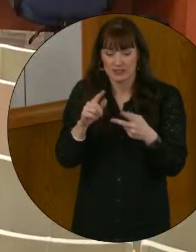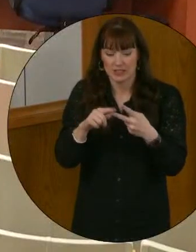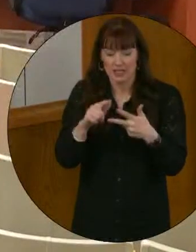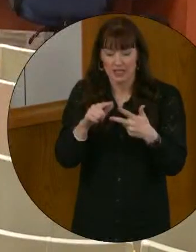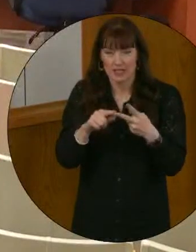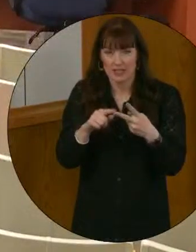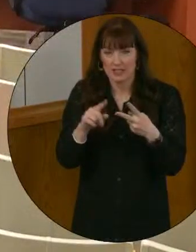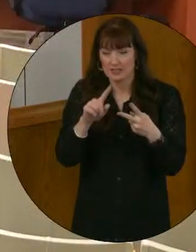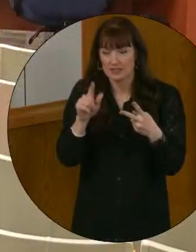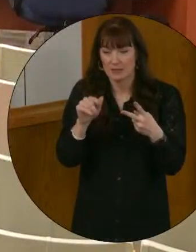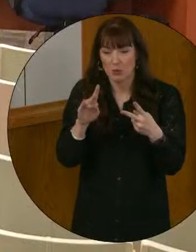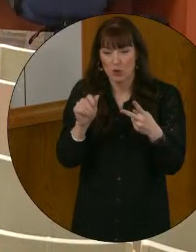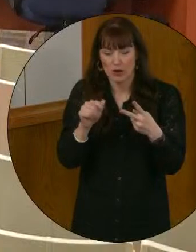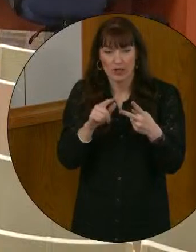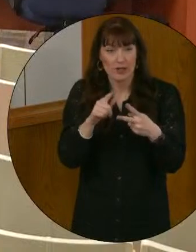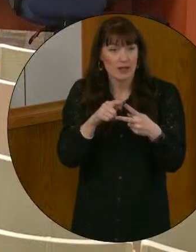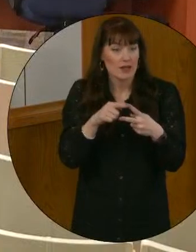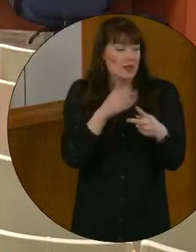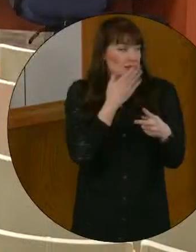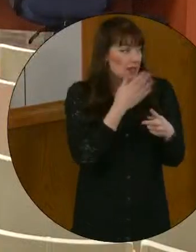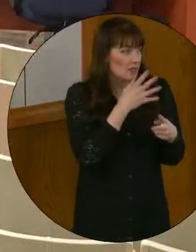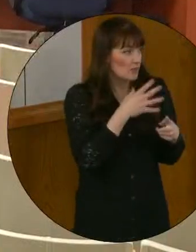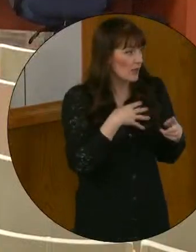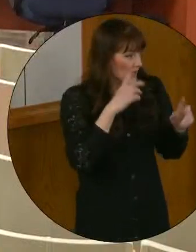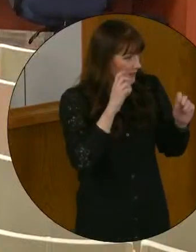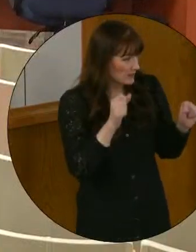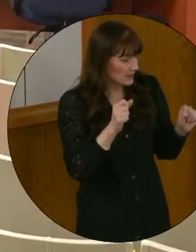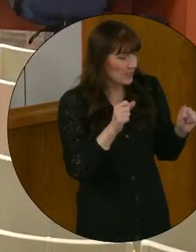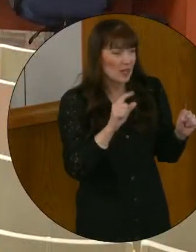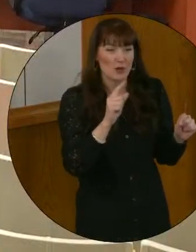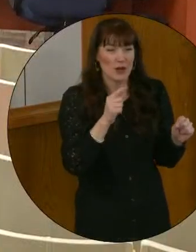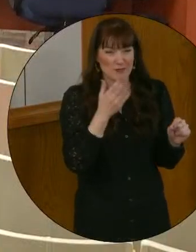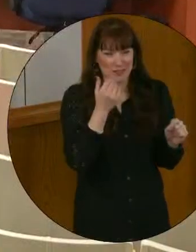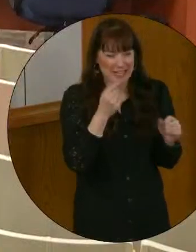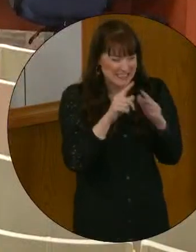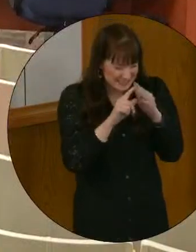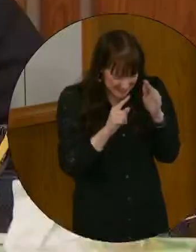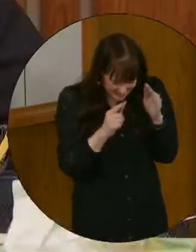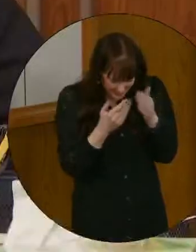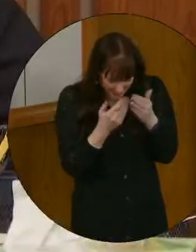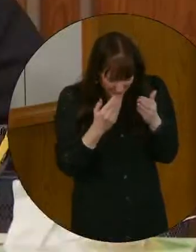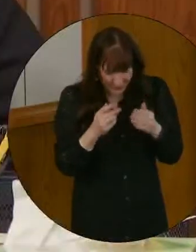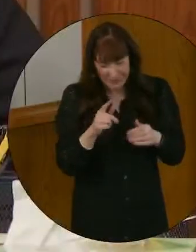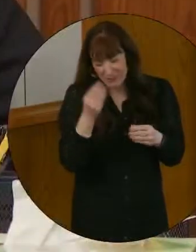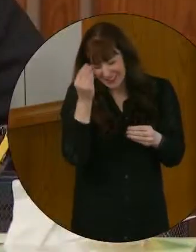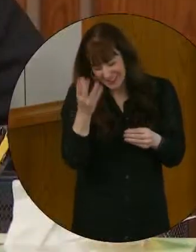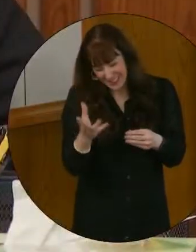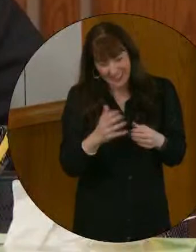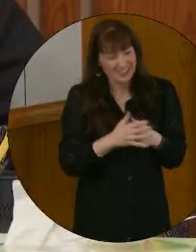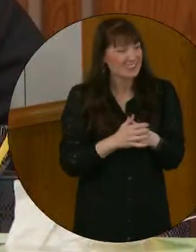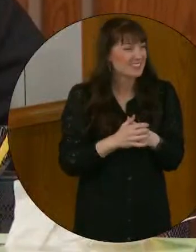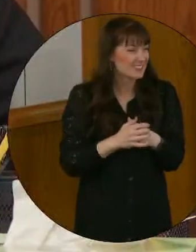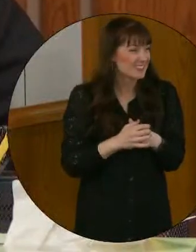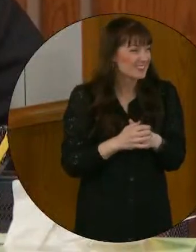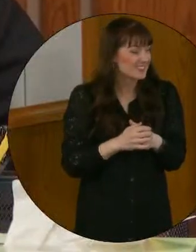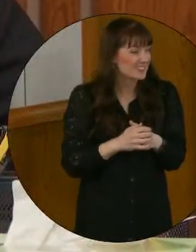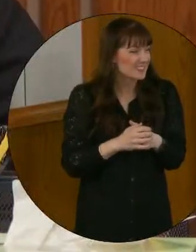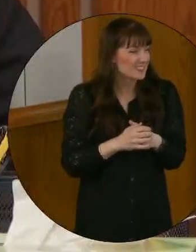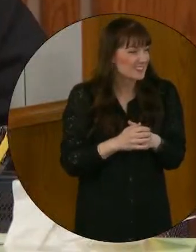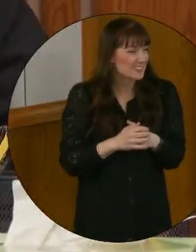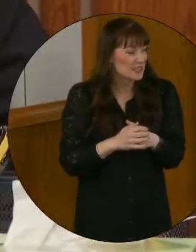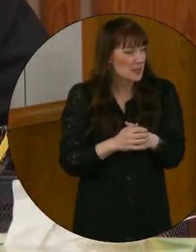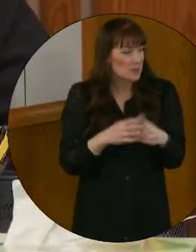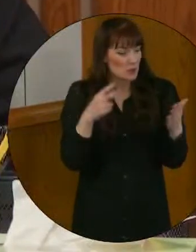Thank you, Madam President. I just forgot something earlier, Dr. Vafalski, that I just wanted to share, and that was on if you look